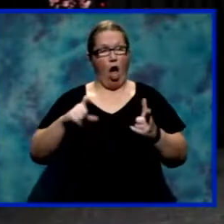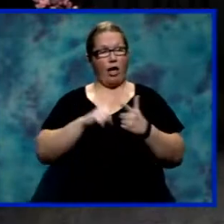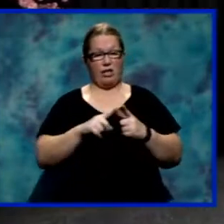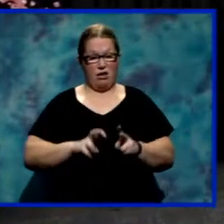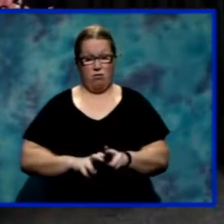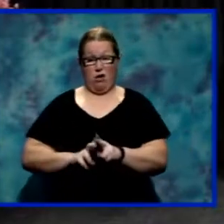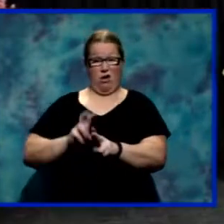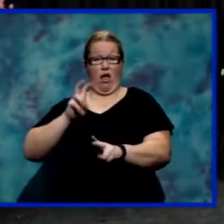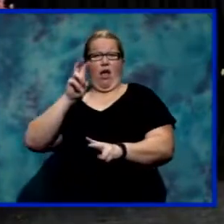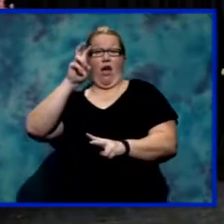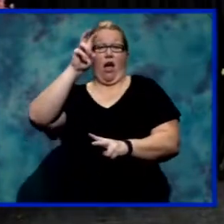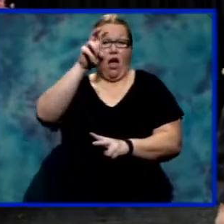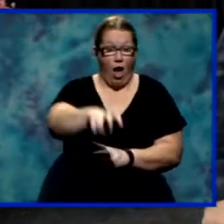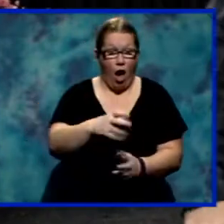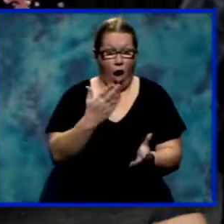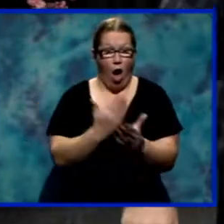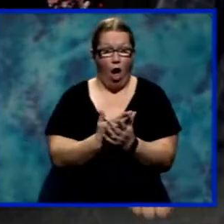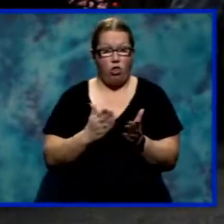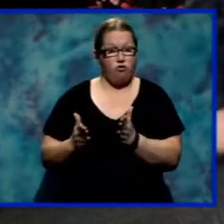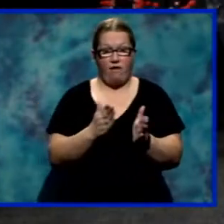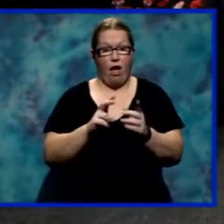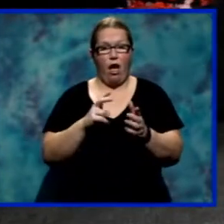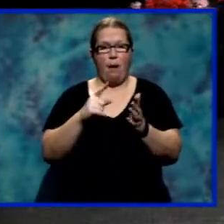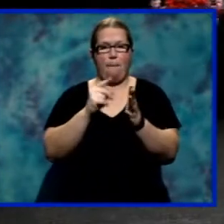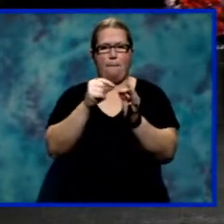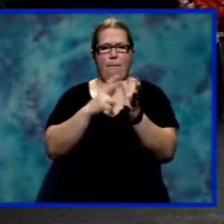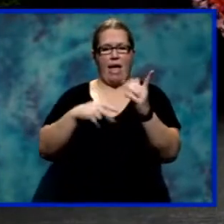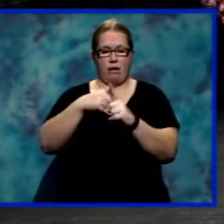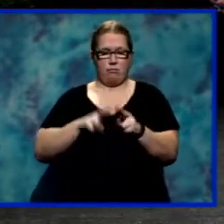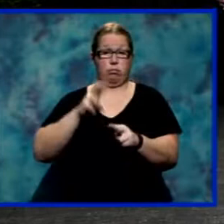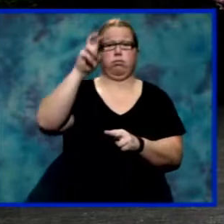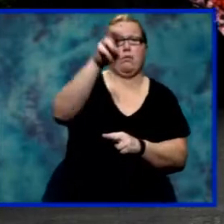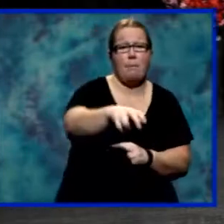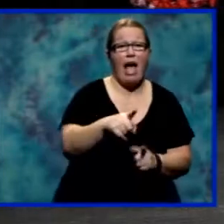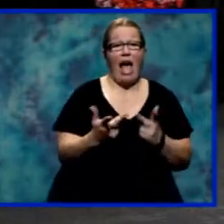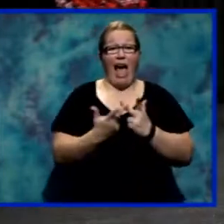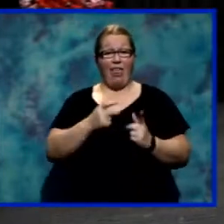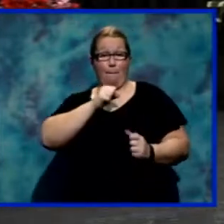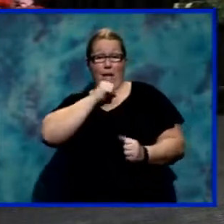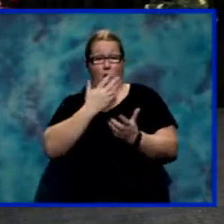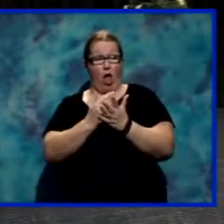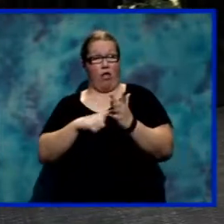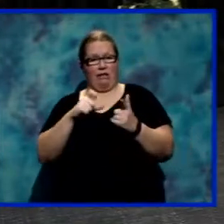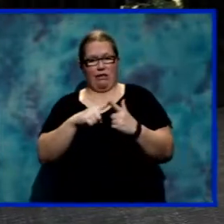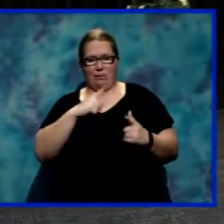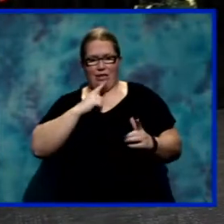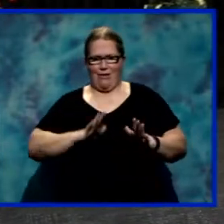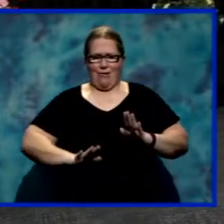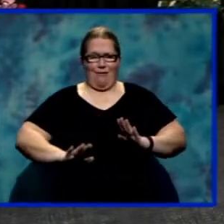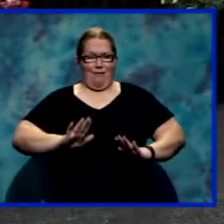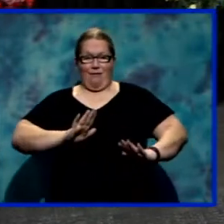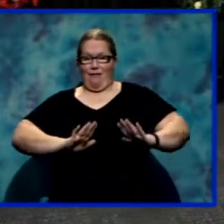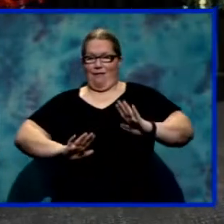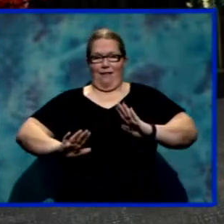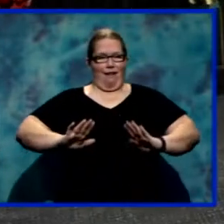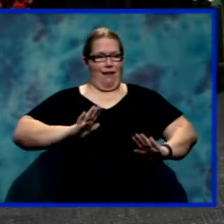jump and he landed on the bank of the river and he was safe. But the other man on the ice, he hesitated.